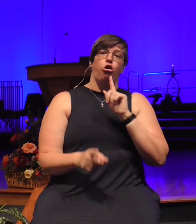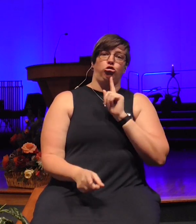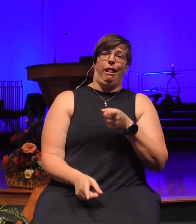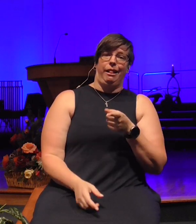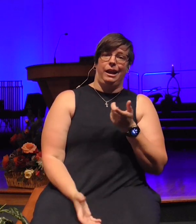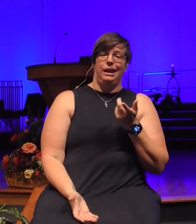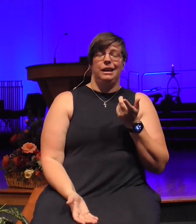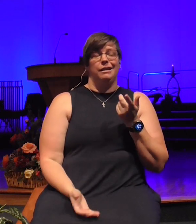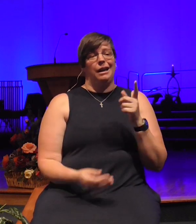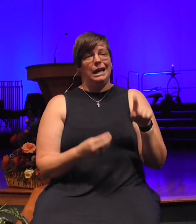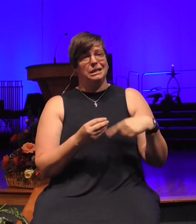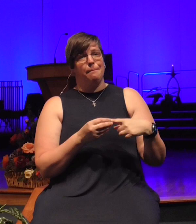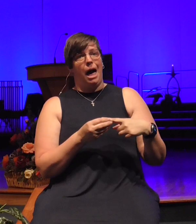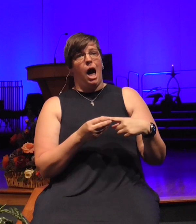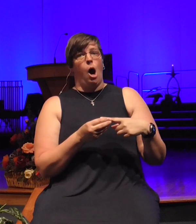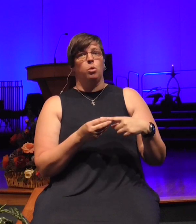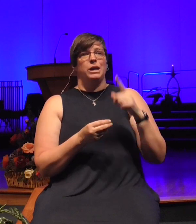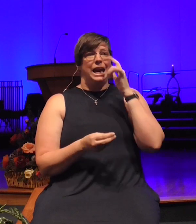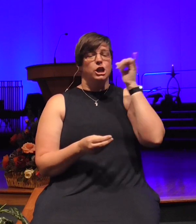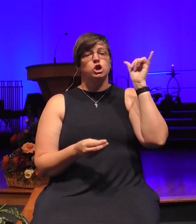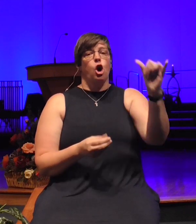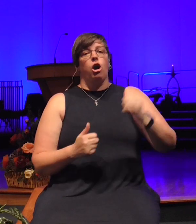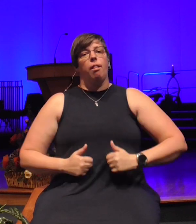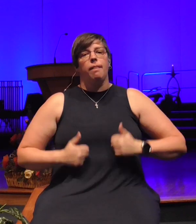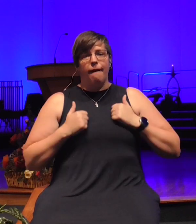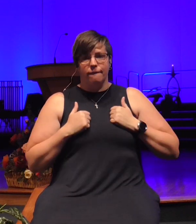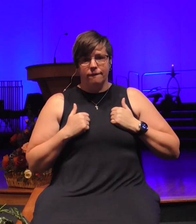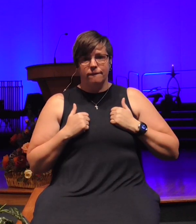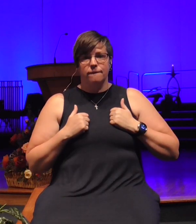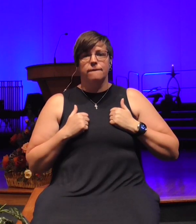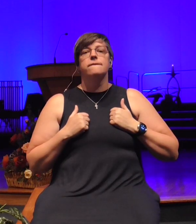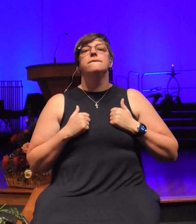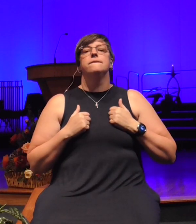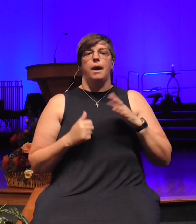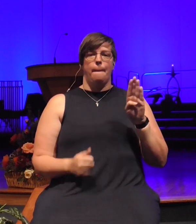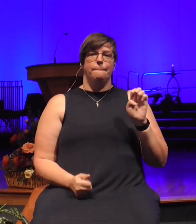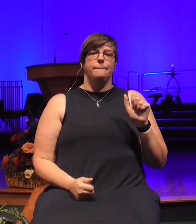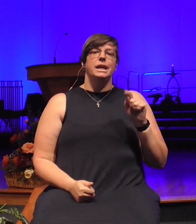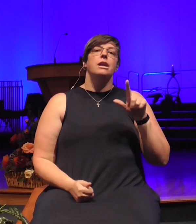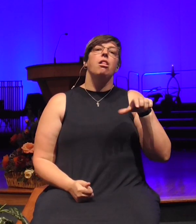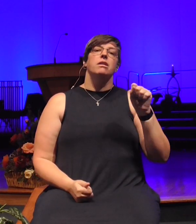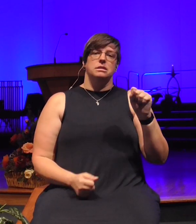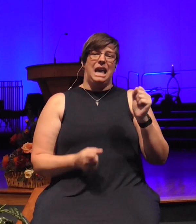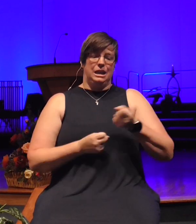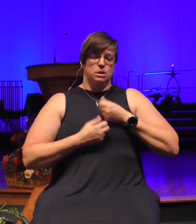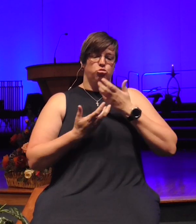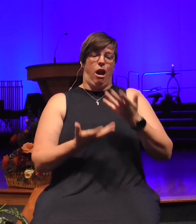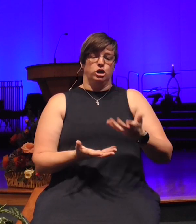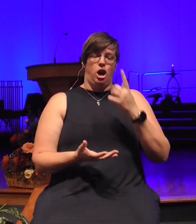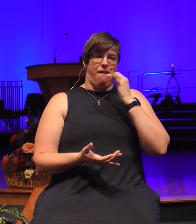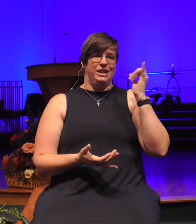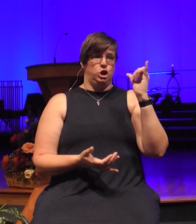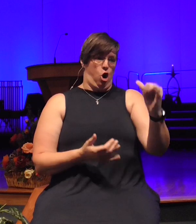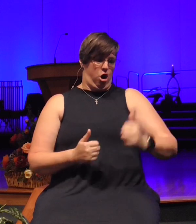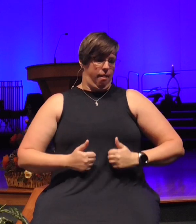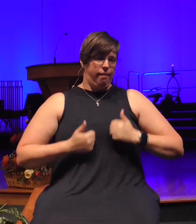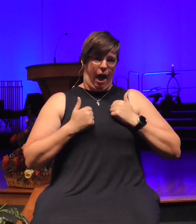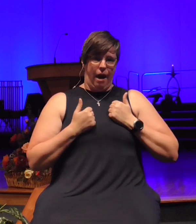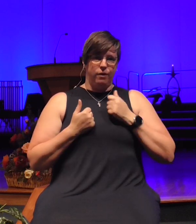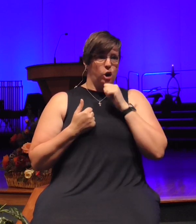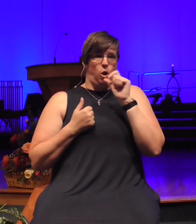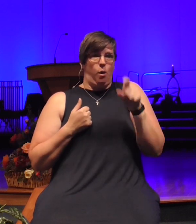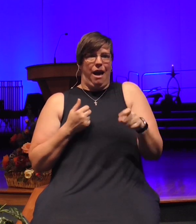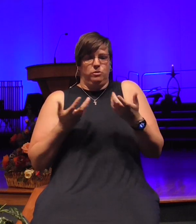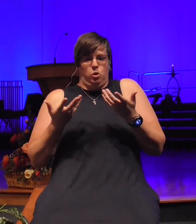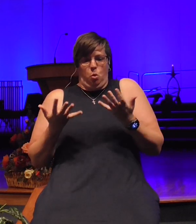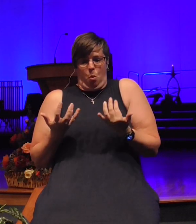really it's about eternal life. It's the Beatles' expression of eternal life, because the Beatles teach us that you don't